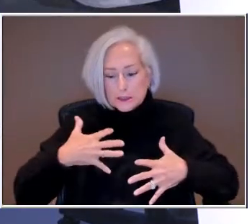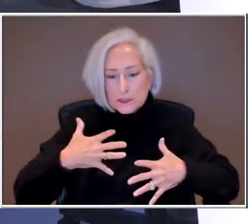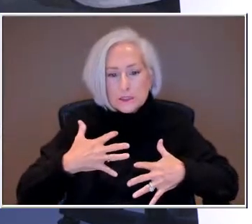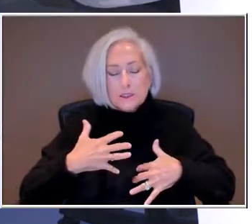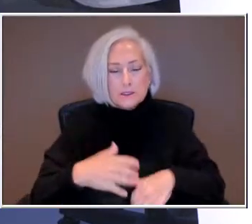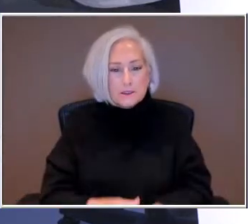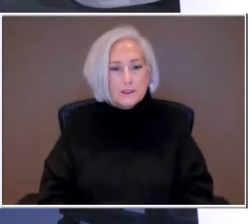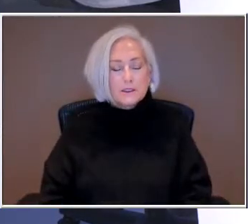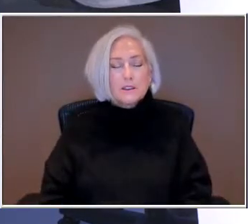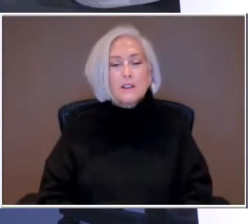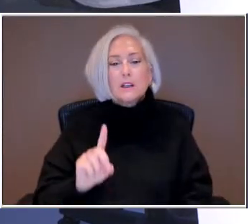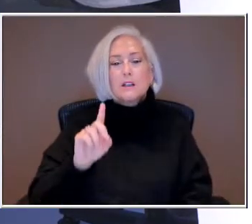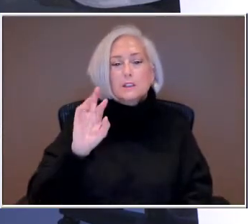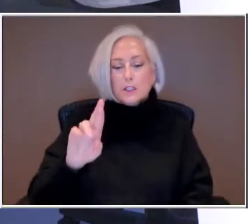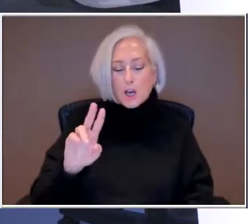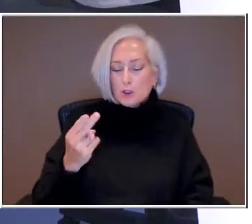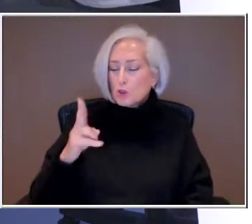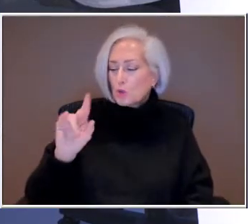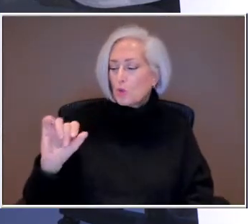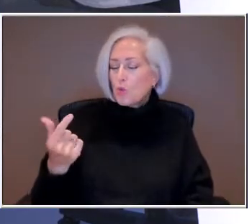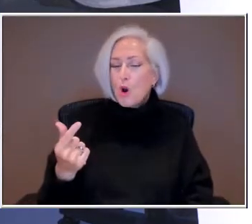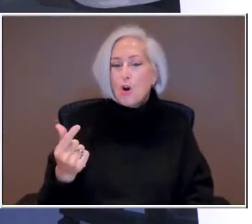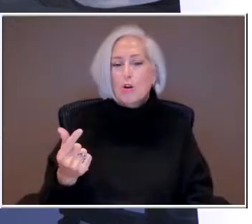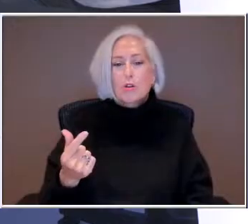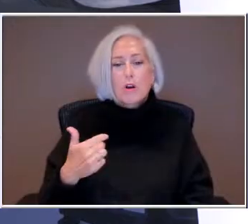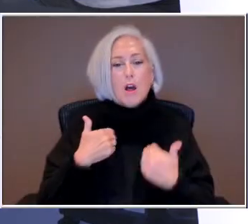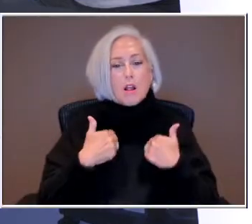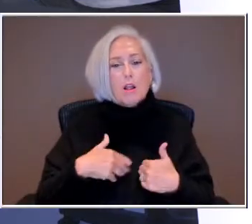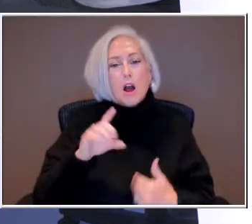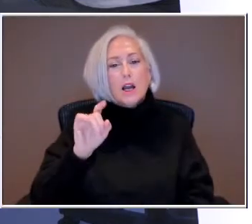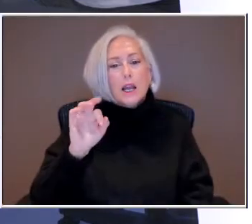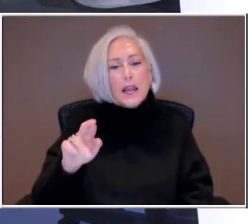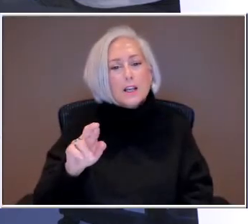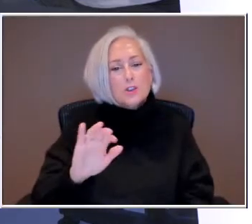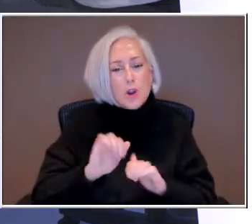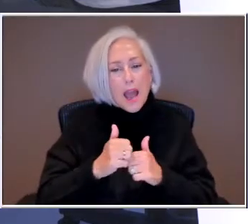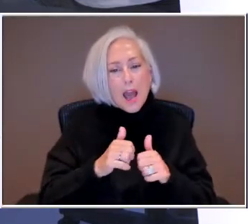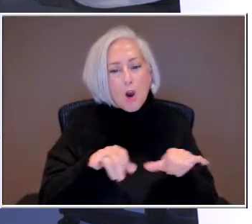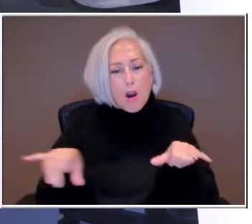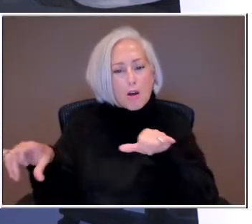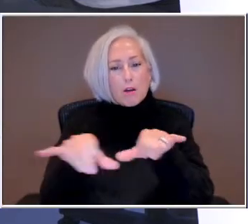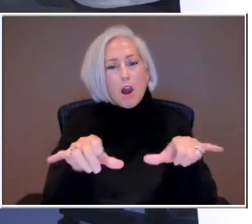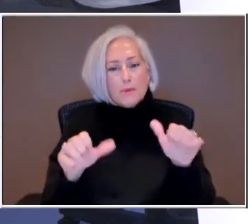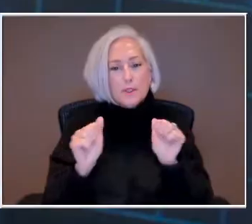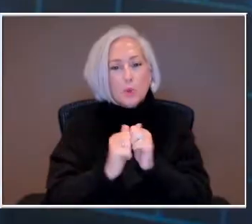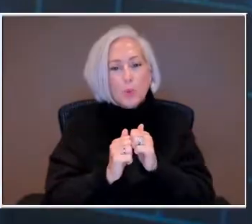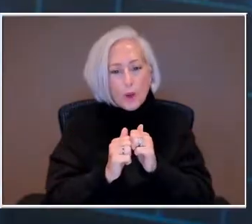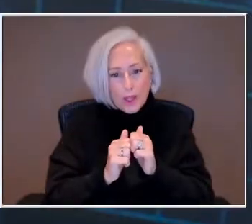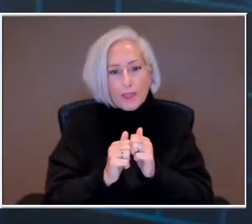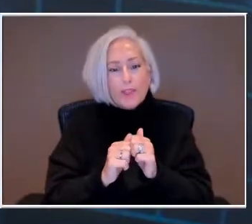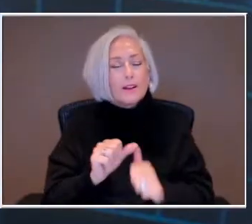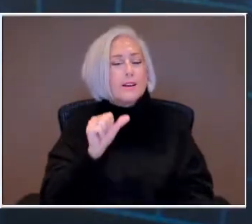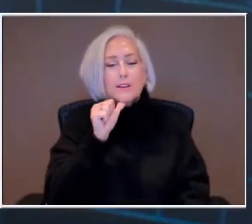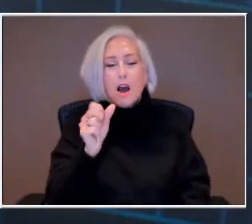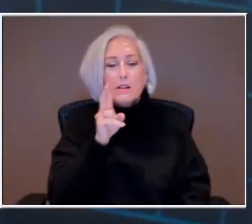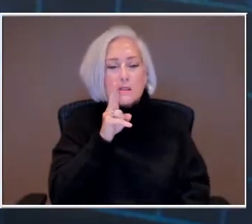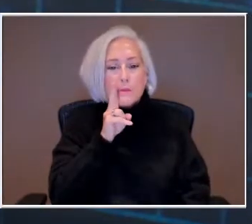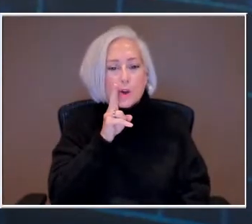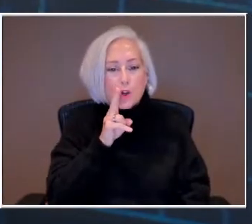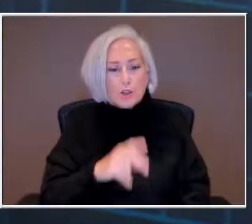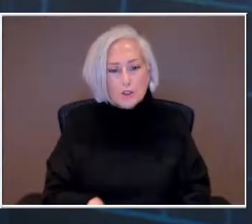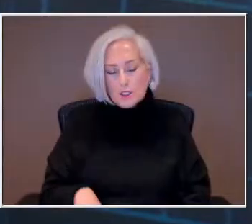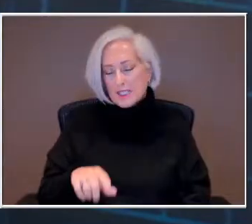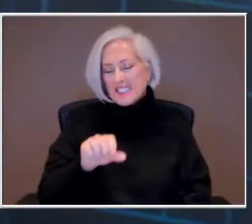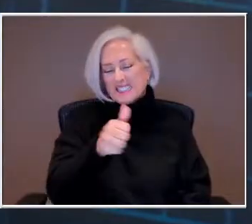common is lung cancer in non-smokers? So about 10 to 20% of lung cancer occur in non-smokers. It's not